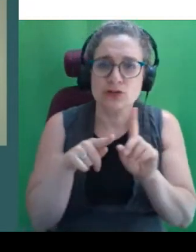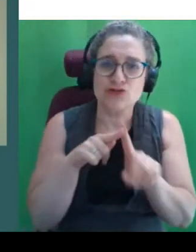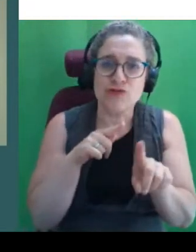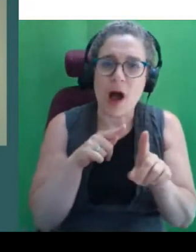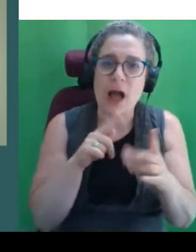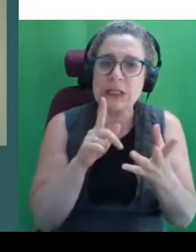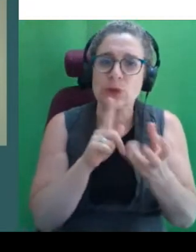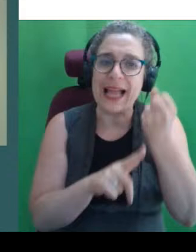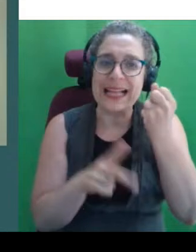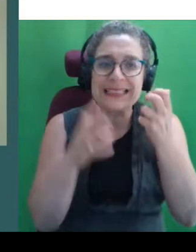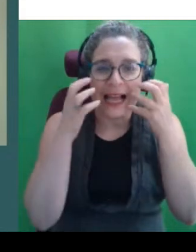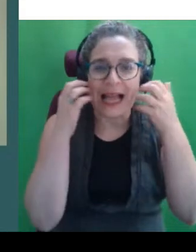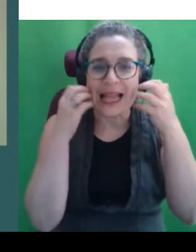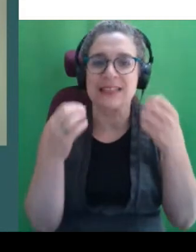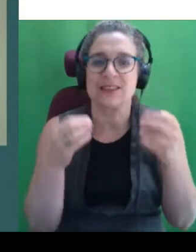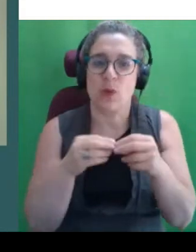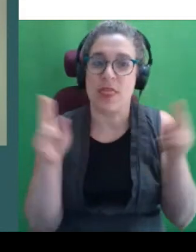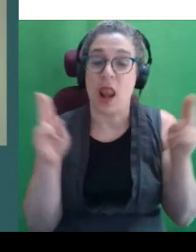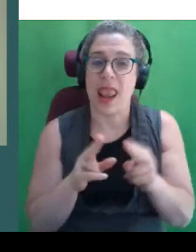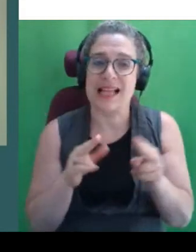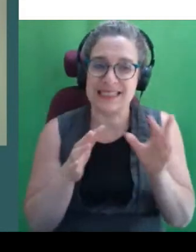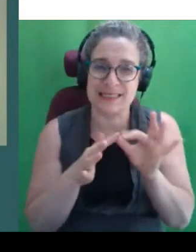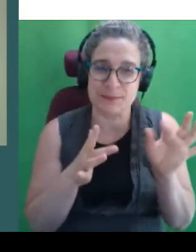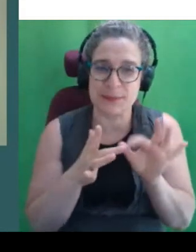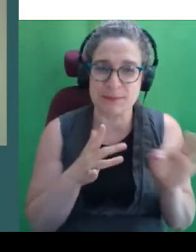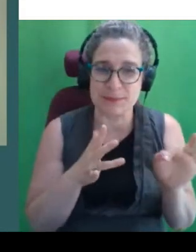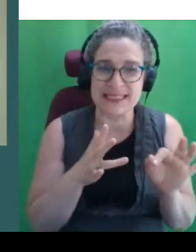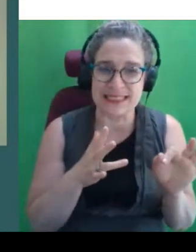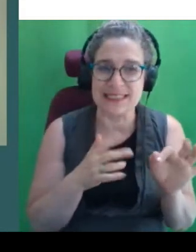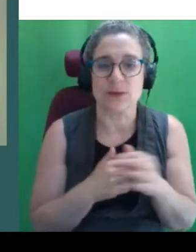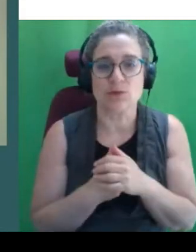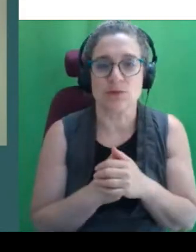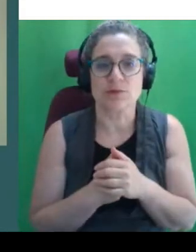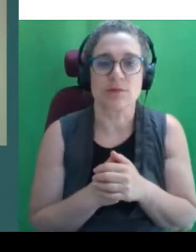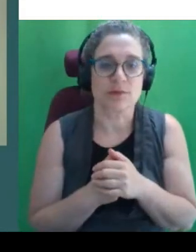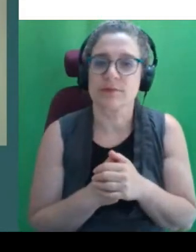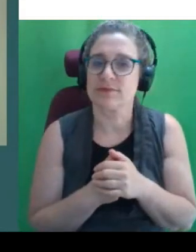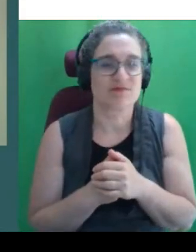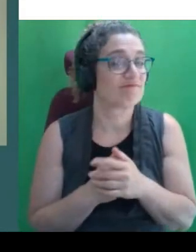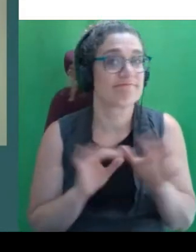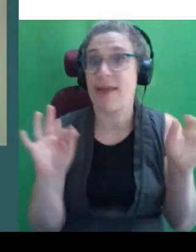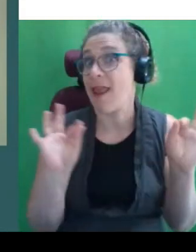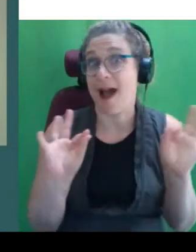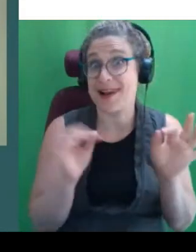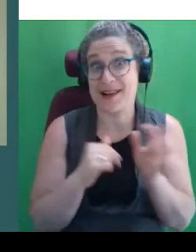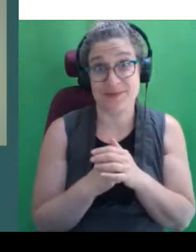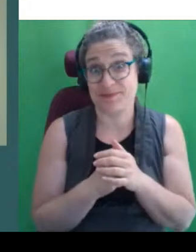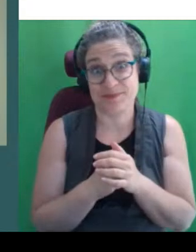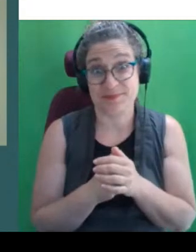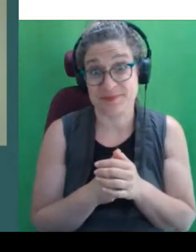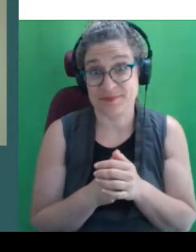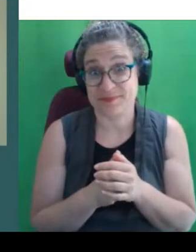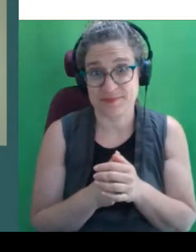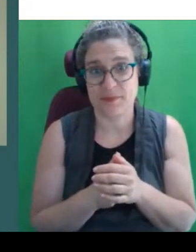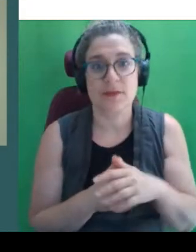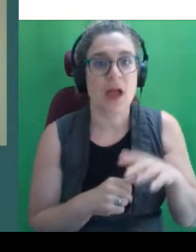that wouldn't give any symptoms to somebody who's got cat allergy? There are no hypoallergenic